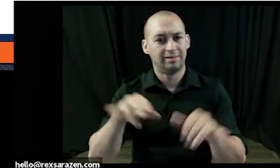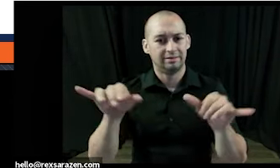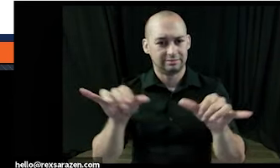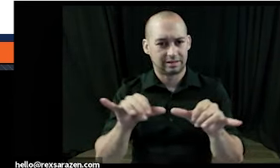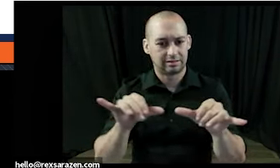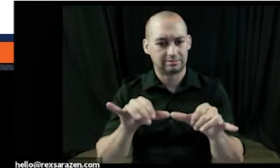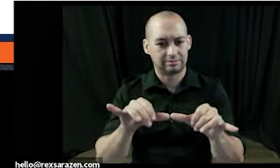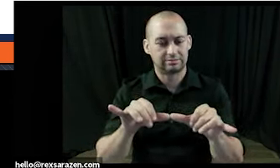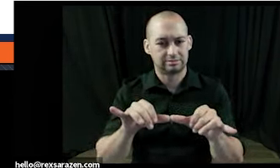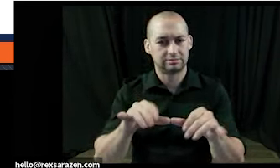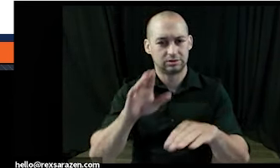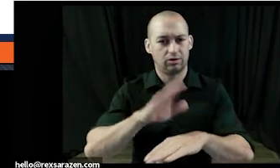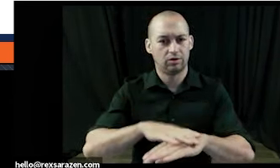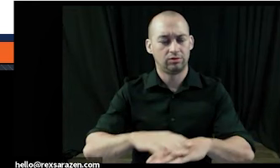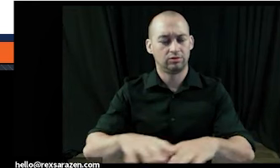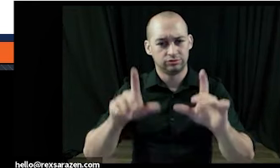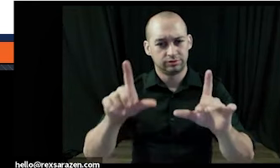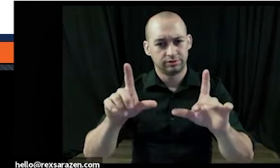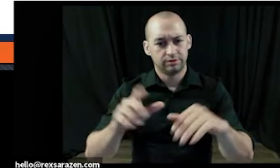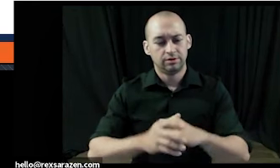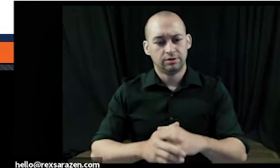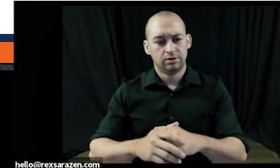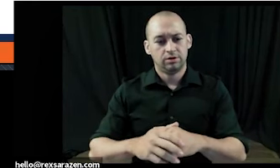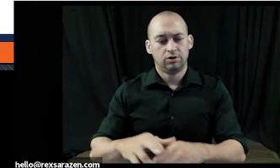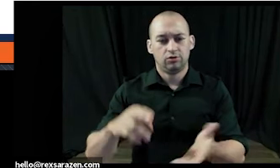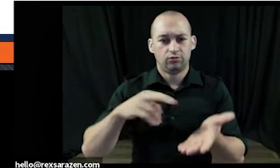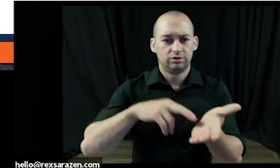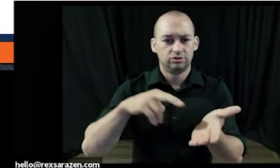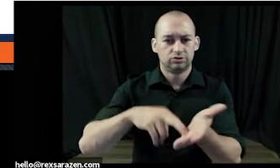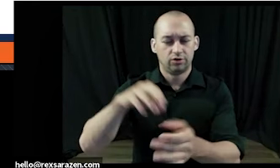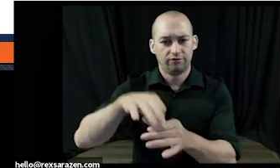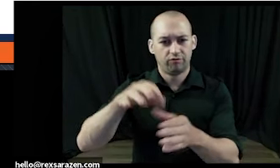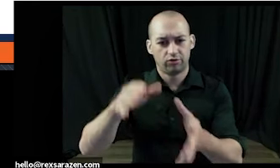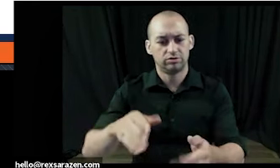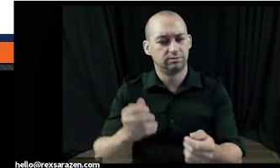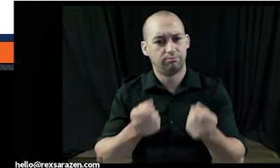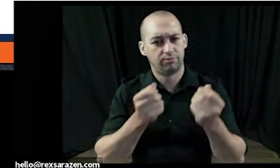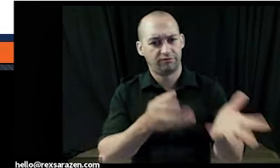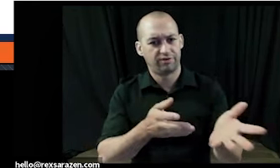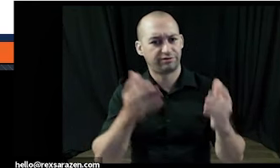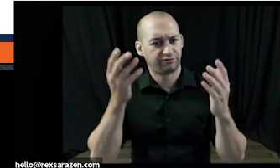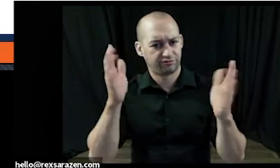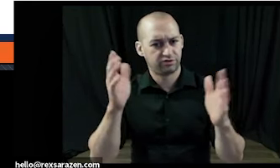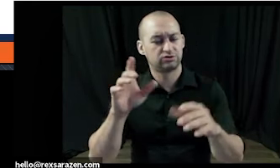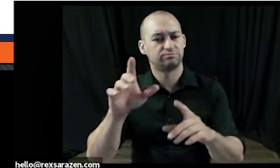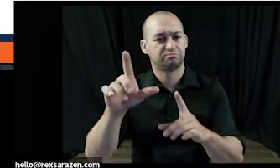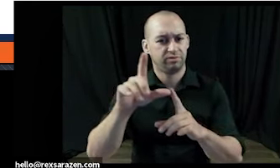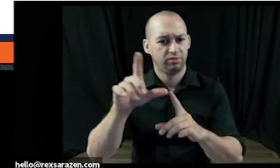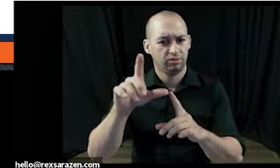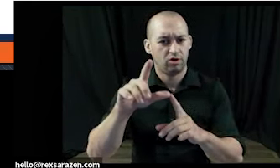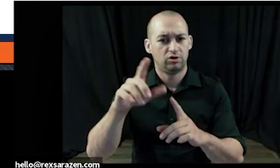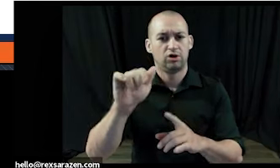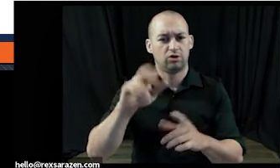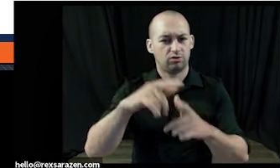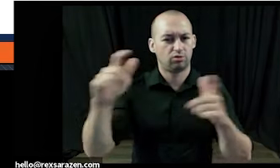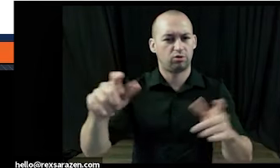the screen. So the Registrar of Voters now, or has actually been providing a large print voter information